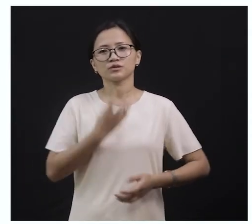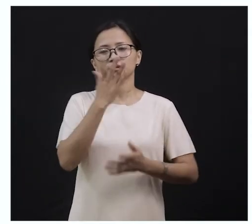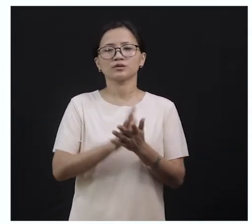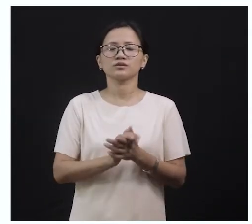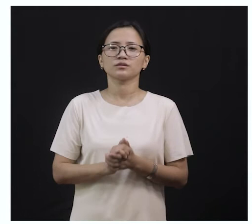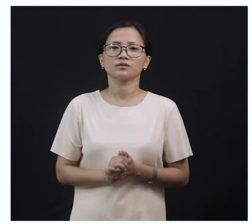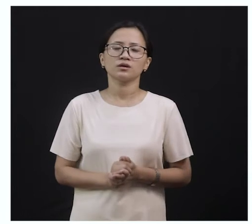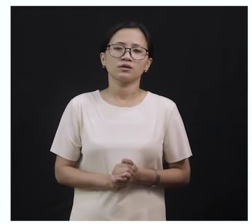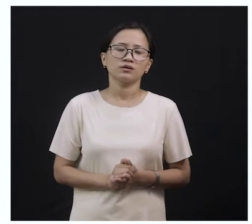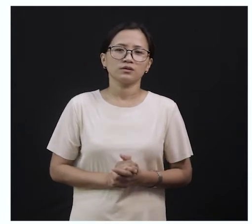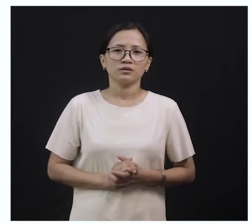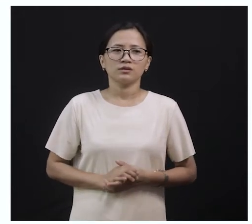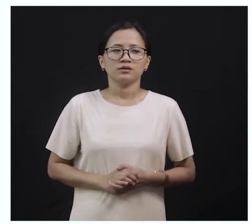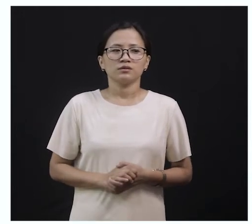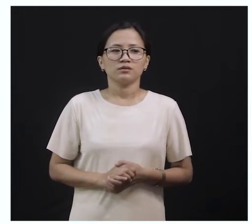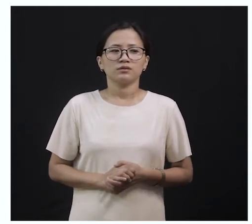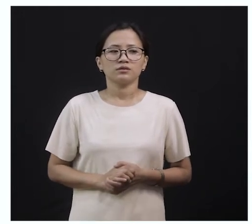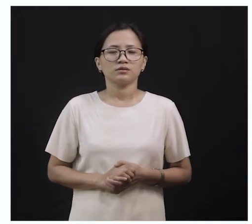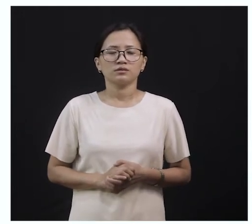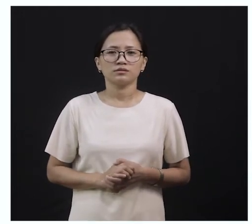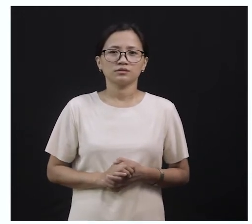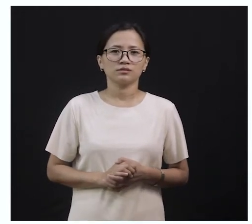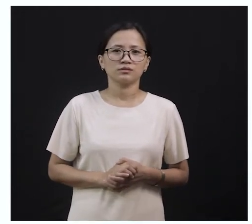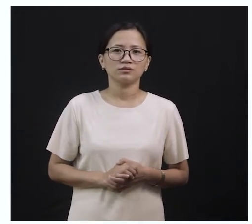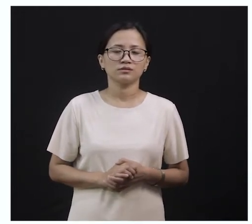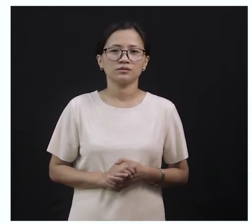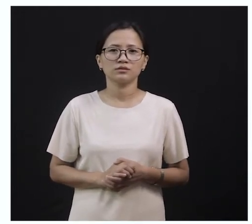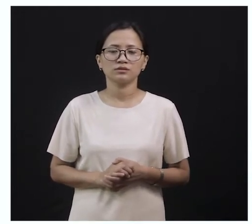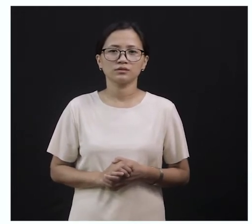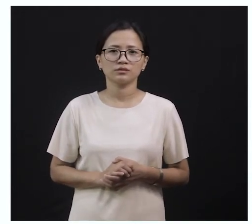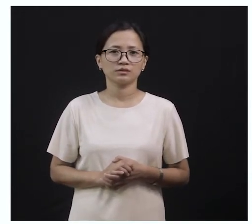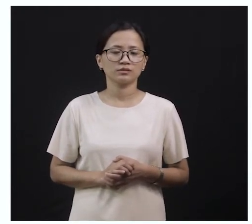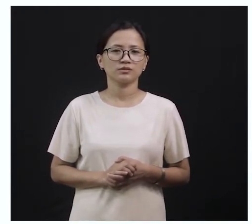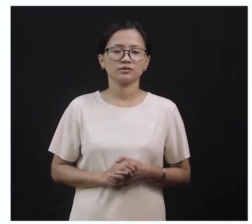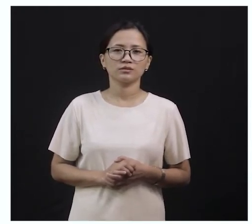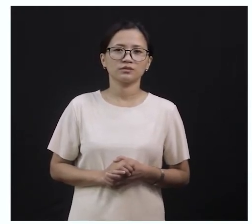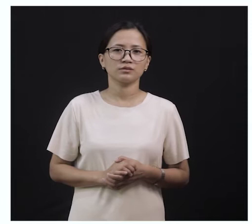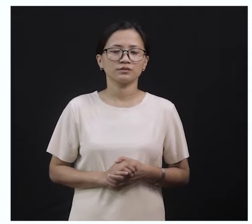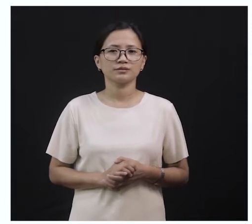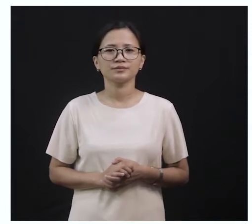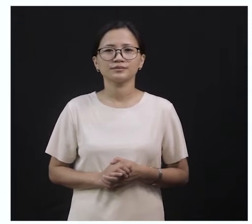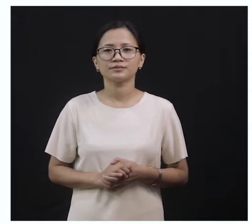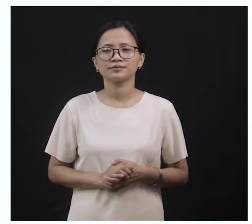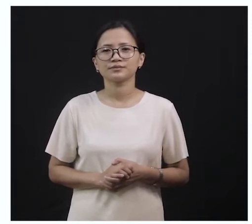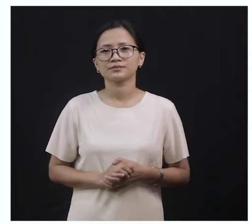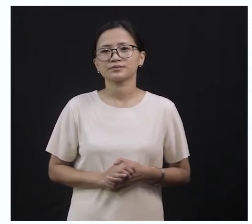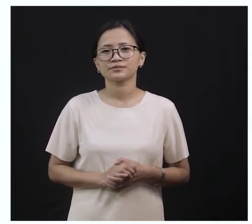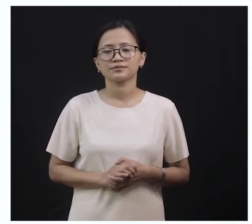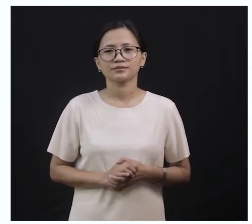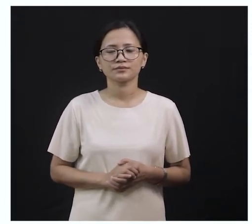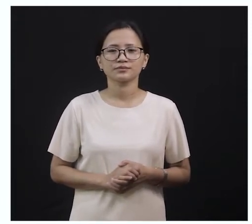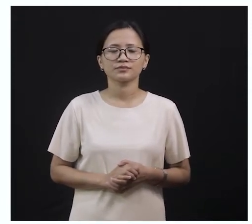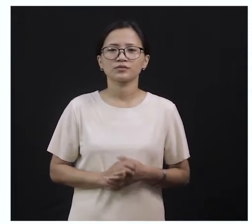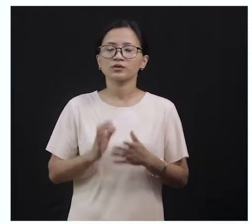witnessing such a beautiful creature, the poet is saying thank you to them, and is also saying that